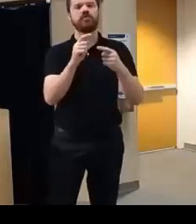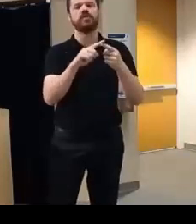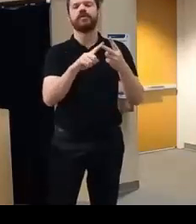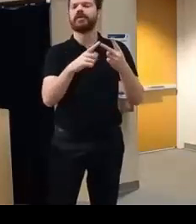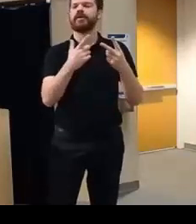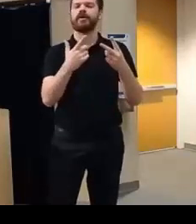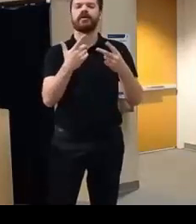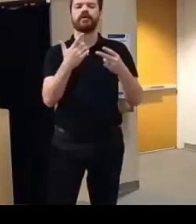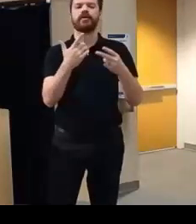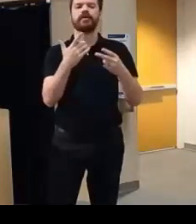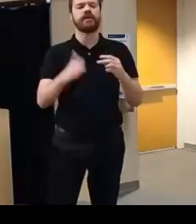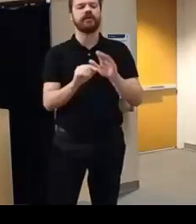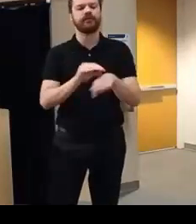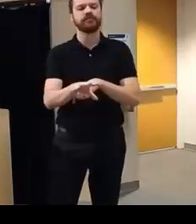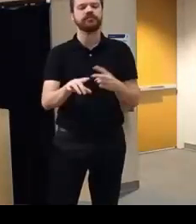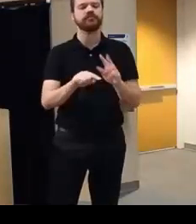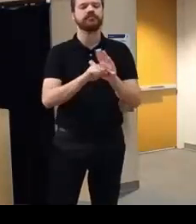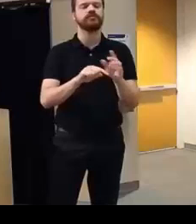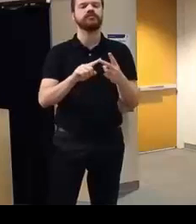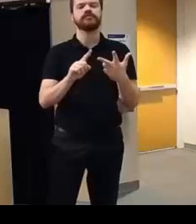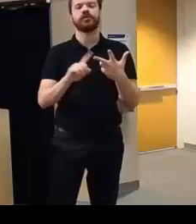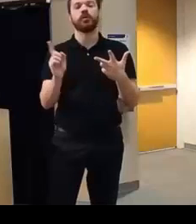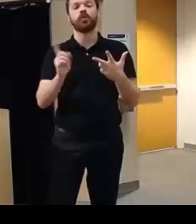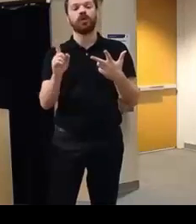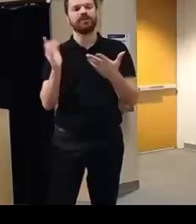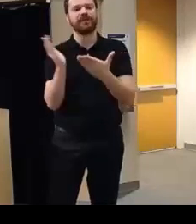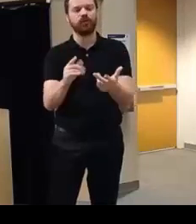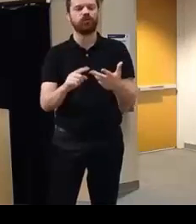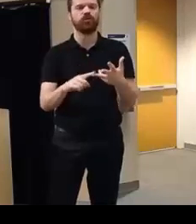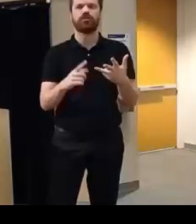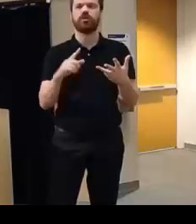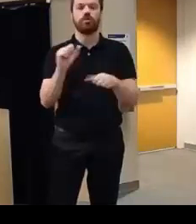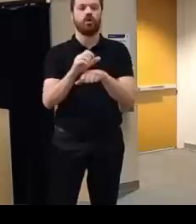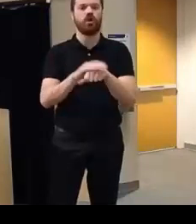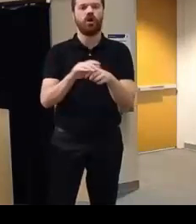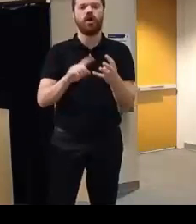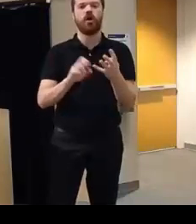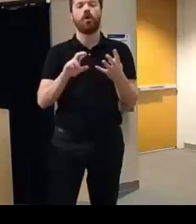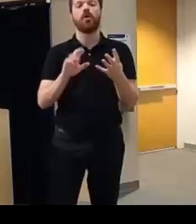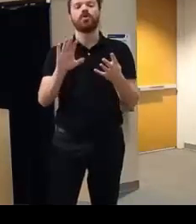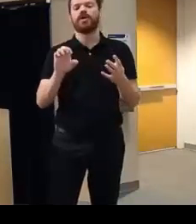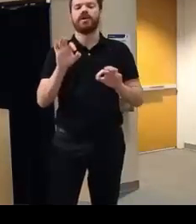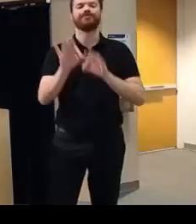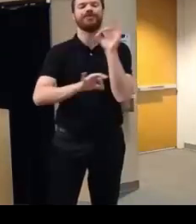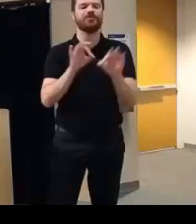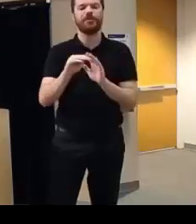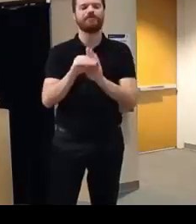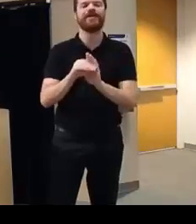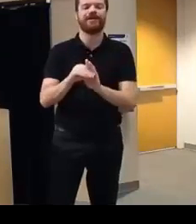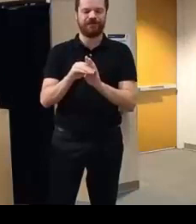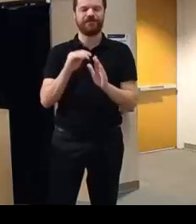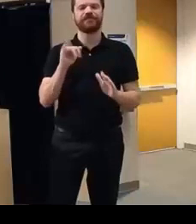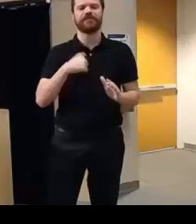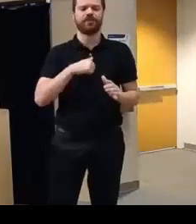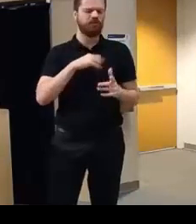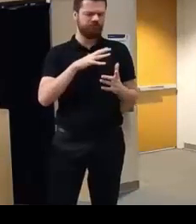or where it's delivered, or what you have to work on, or perhaps even your explanatory model. And so we did a little series of these